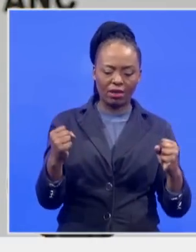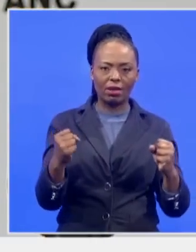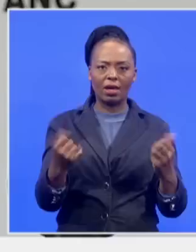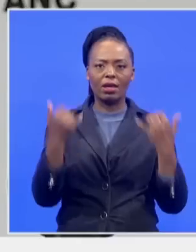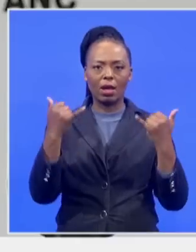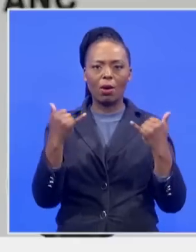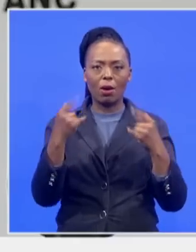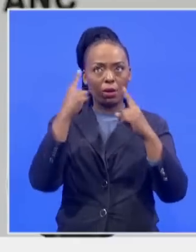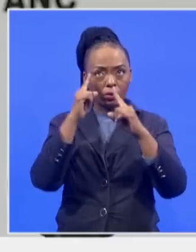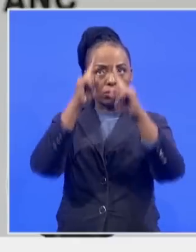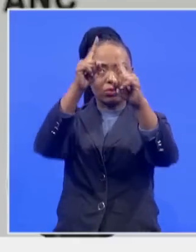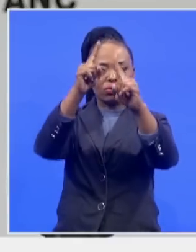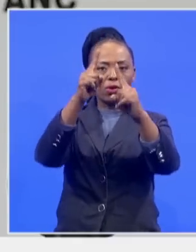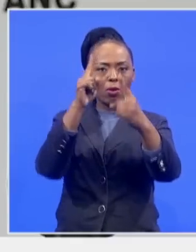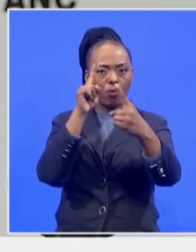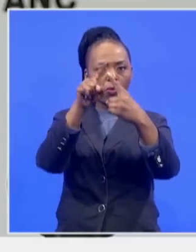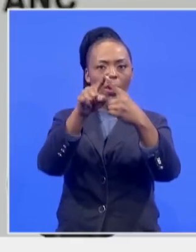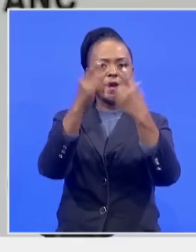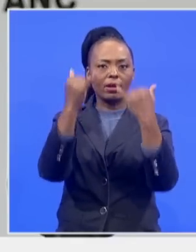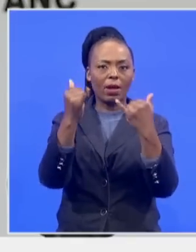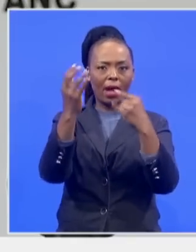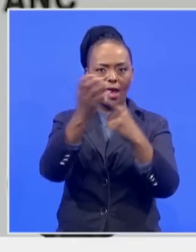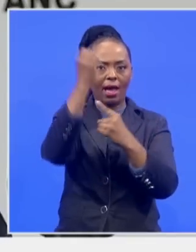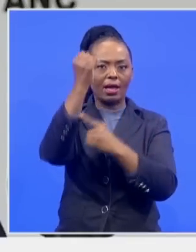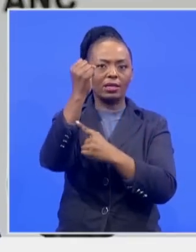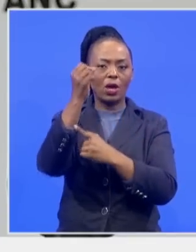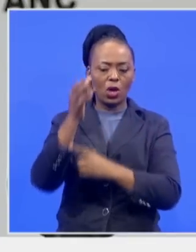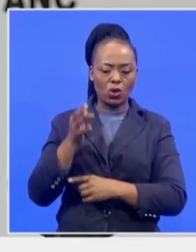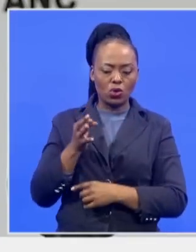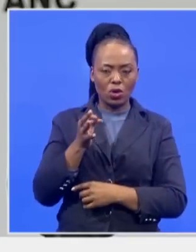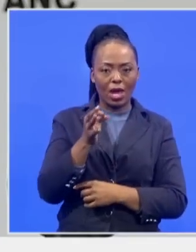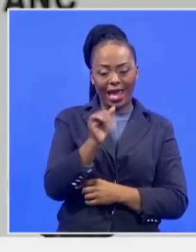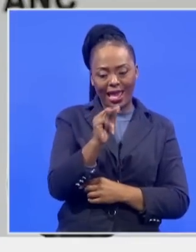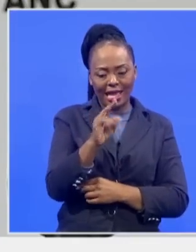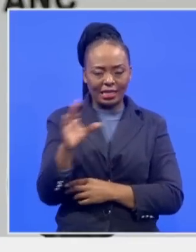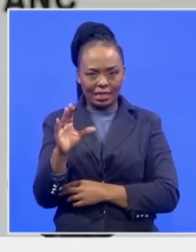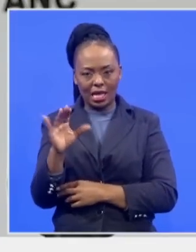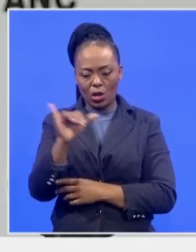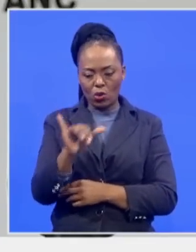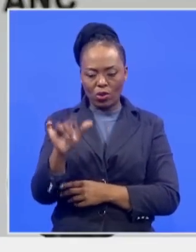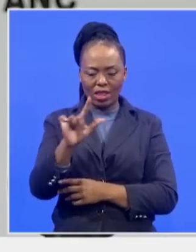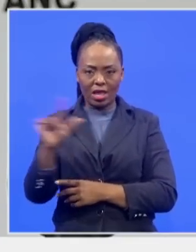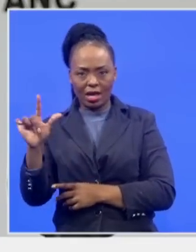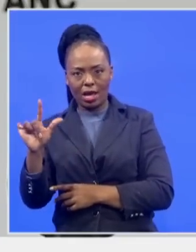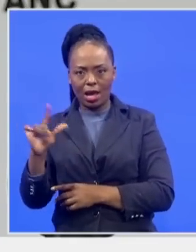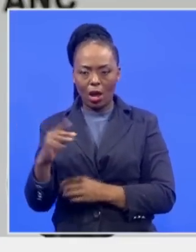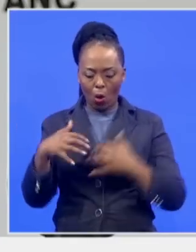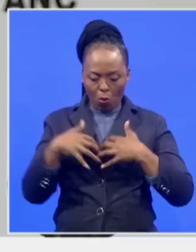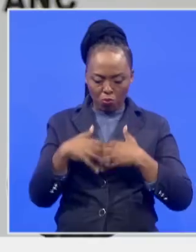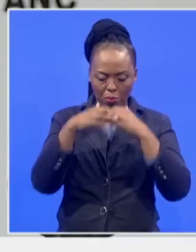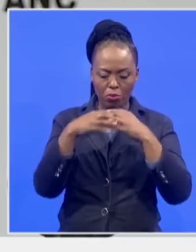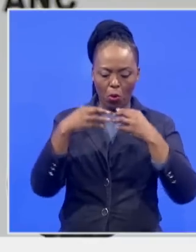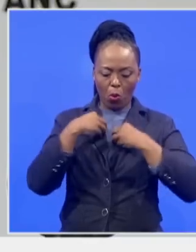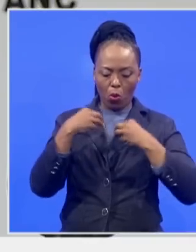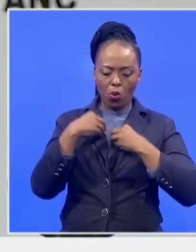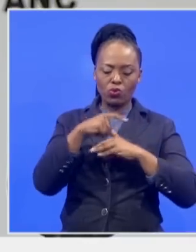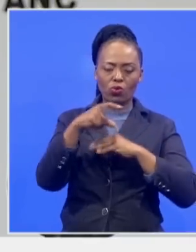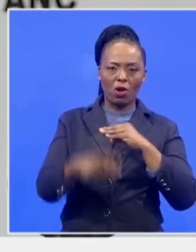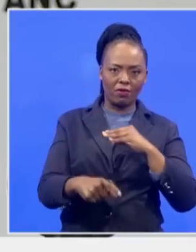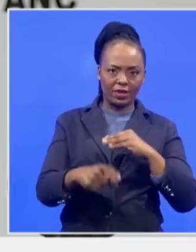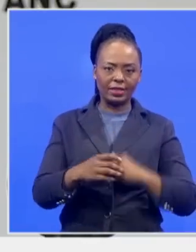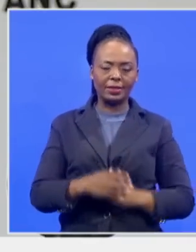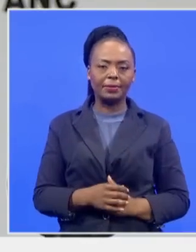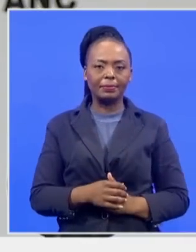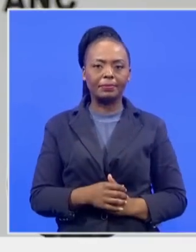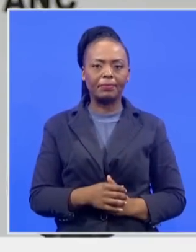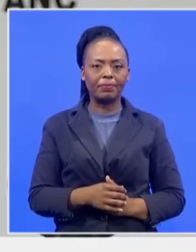to get to the point where the Youth League hold its conference. And that's what we have done.